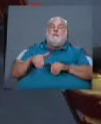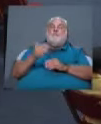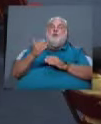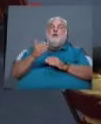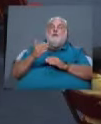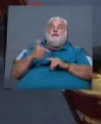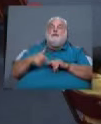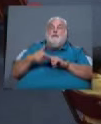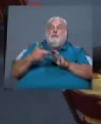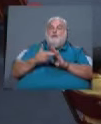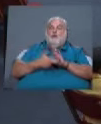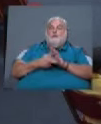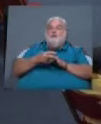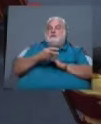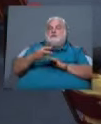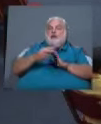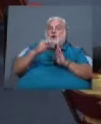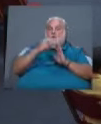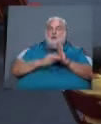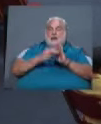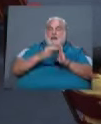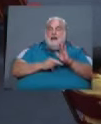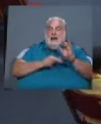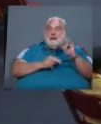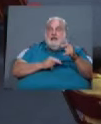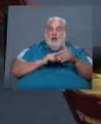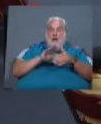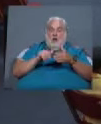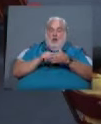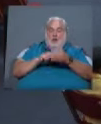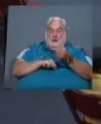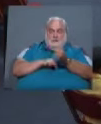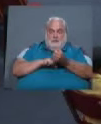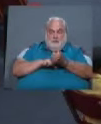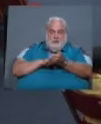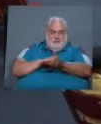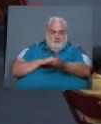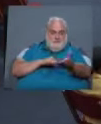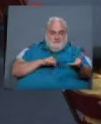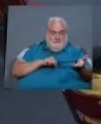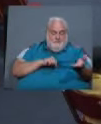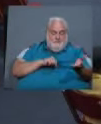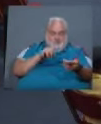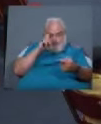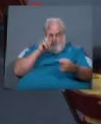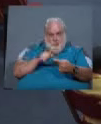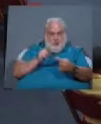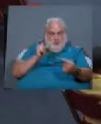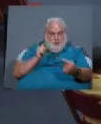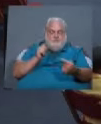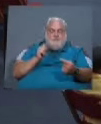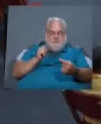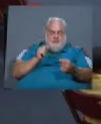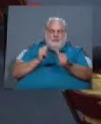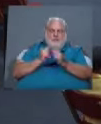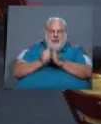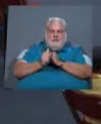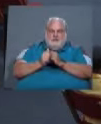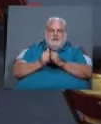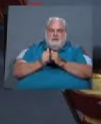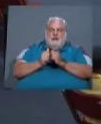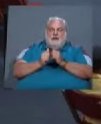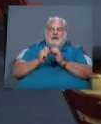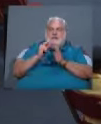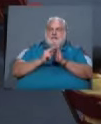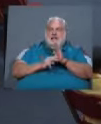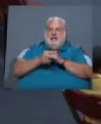We have a motion and a second to suspend the rules and place on second reading. All in favor? Aye. Opposed? The motion passes.